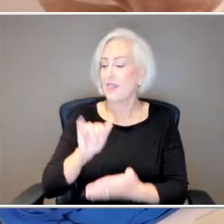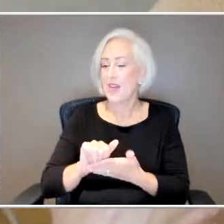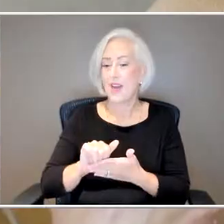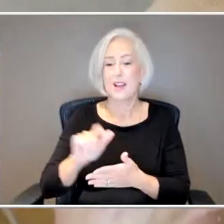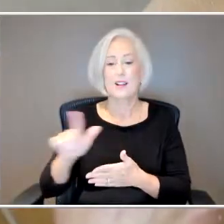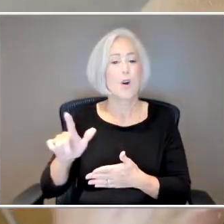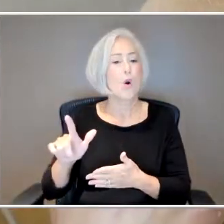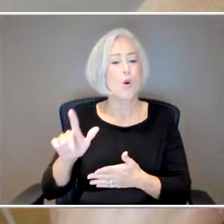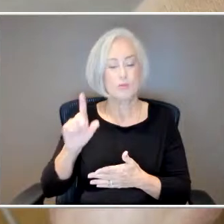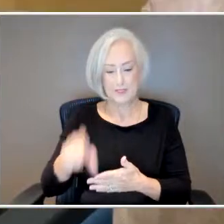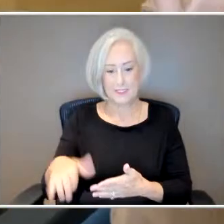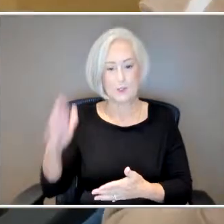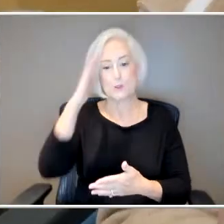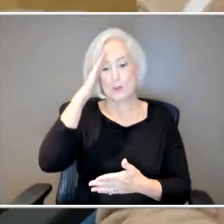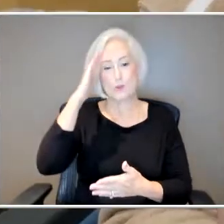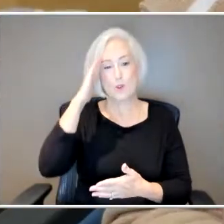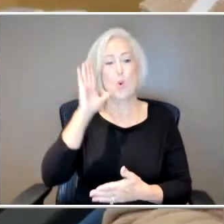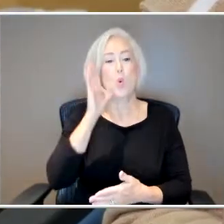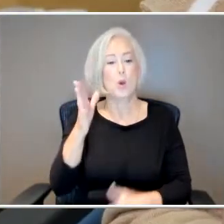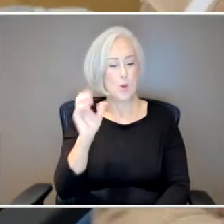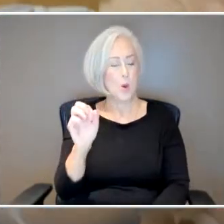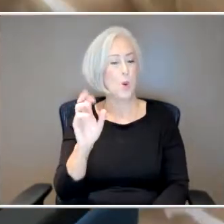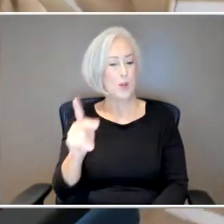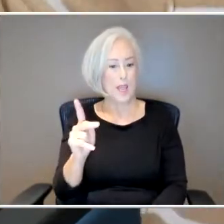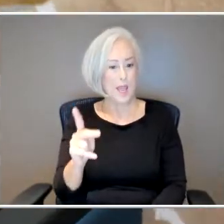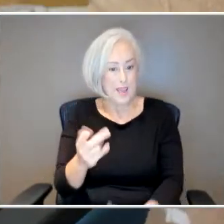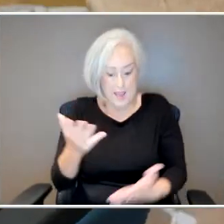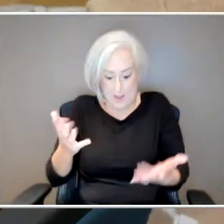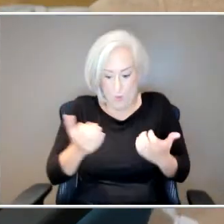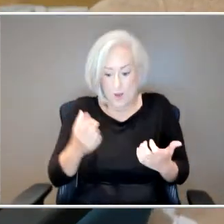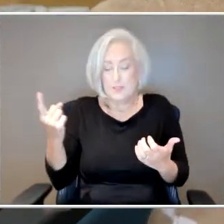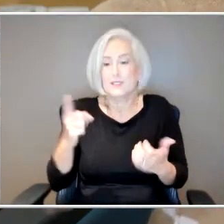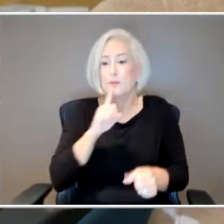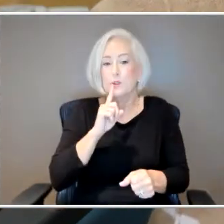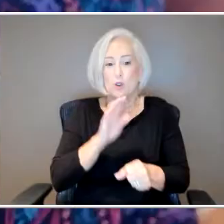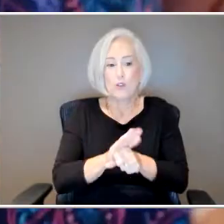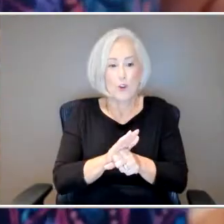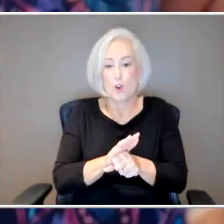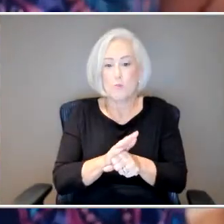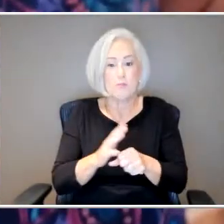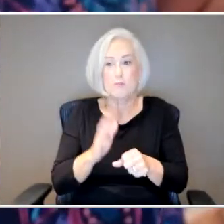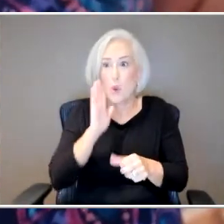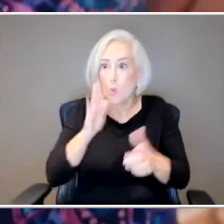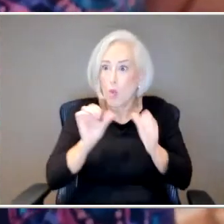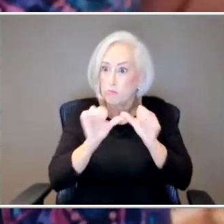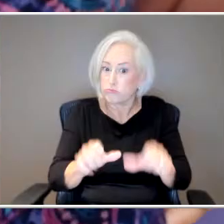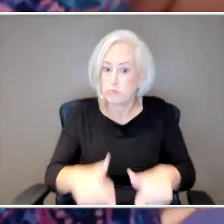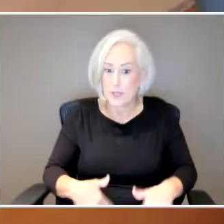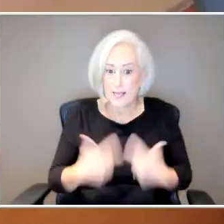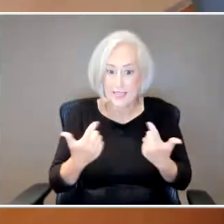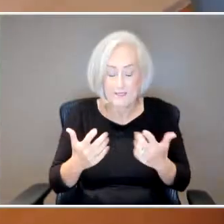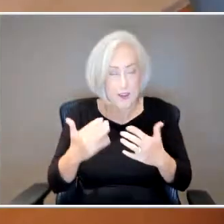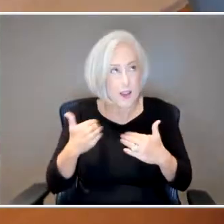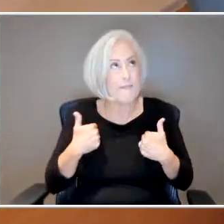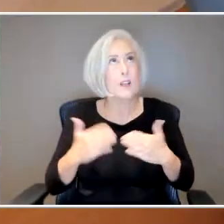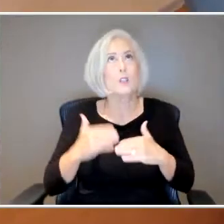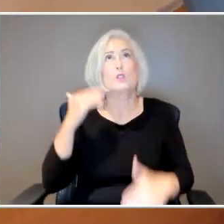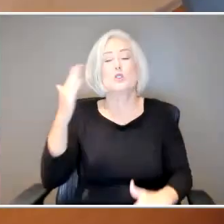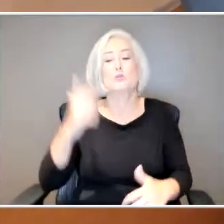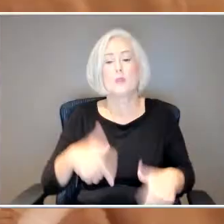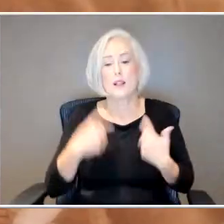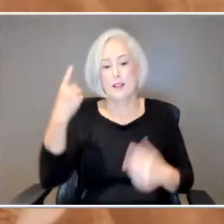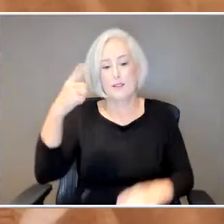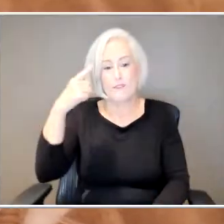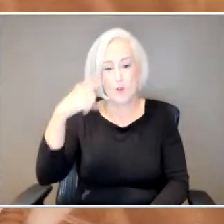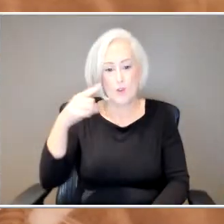hear. I needed somebody to confirm that I was going to live. I've got too much to live for. Treatment would, however, include 6 rounds